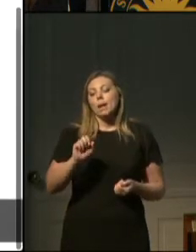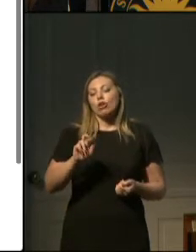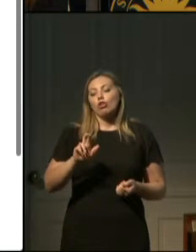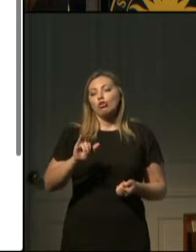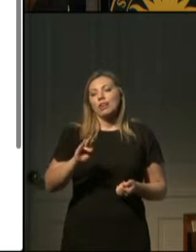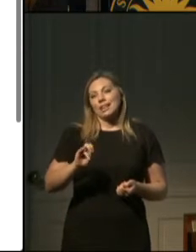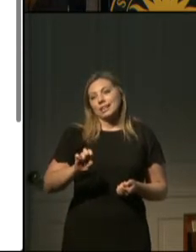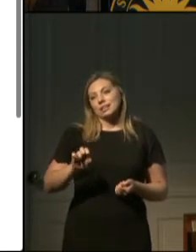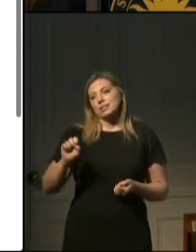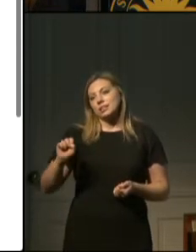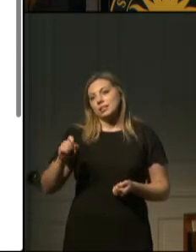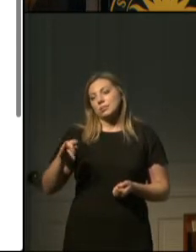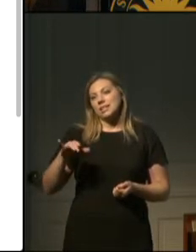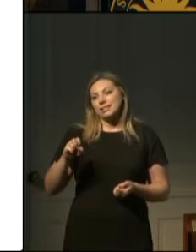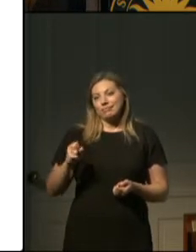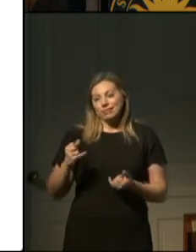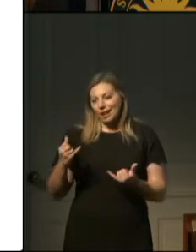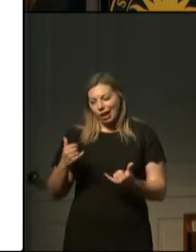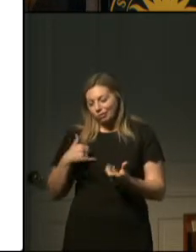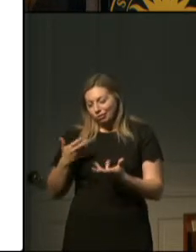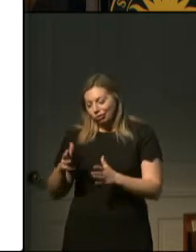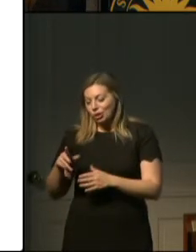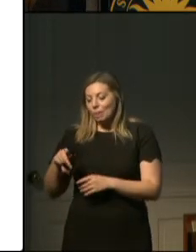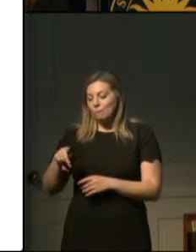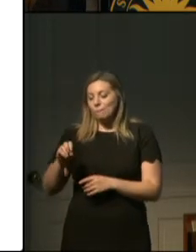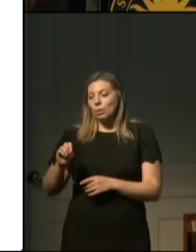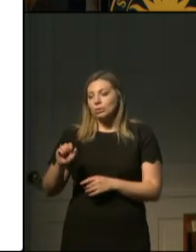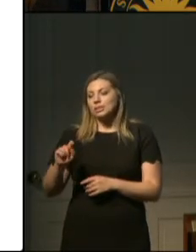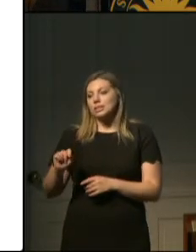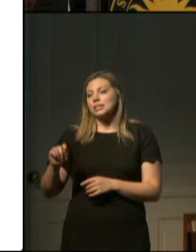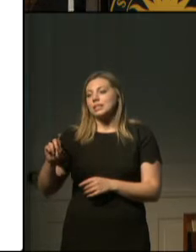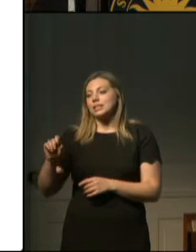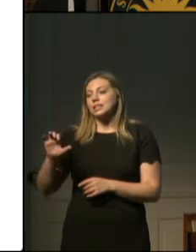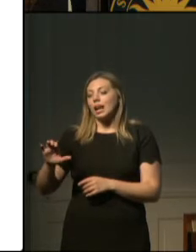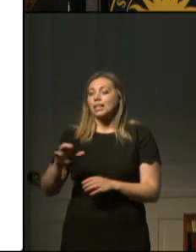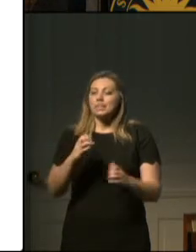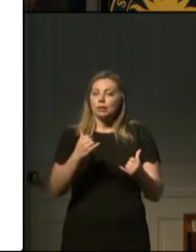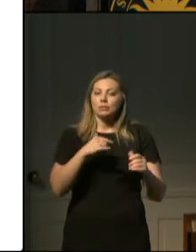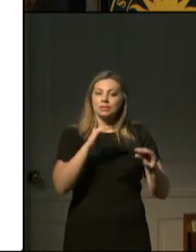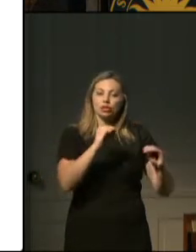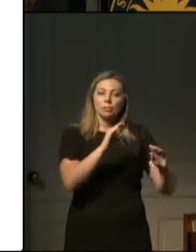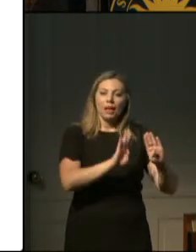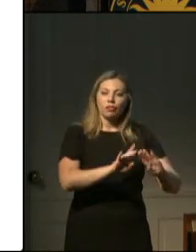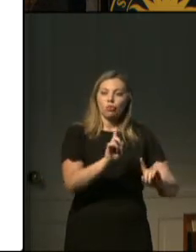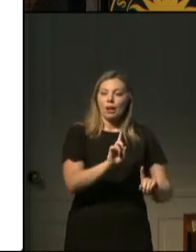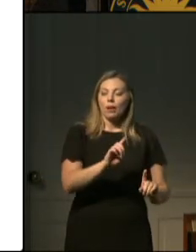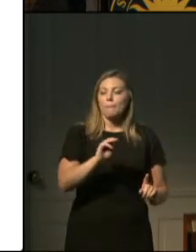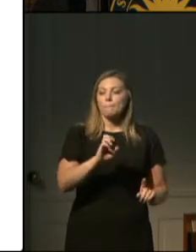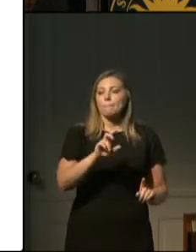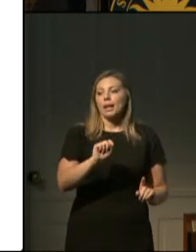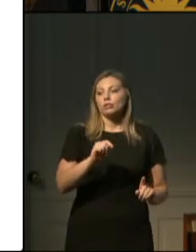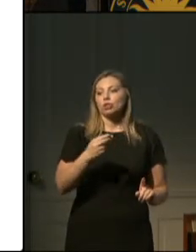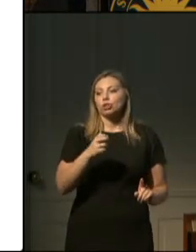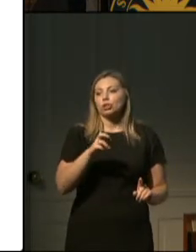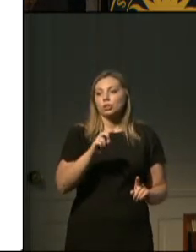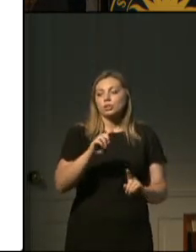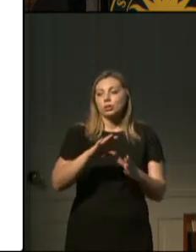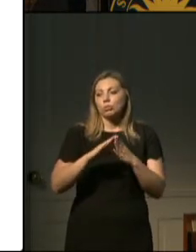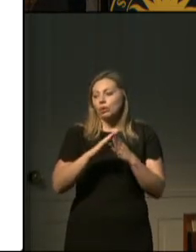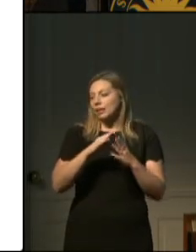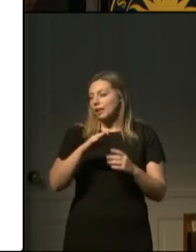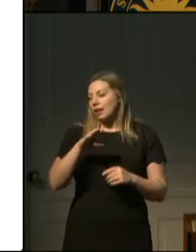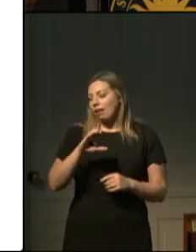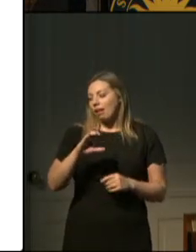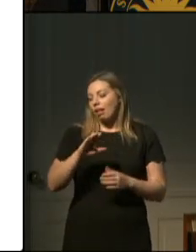I've actually moved on from my postdoc and now I'm teaching biology at Mount Hood Community College, but I'm still going to be watching this my projects on here and